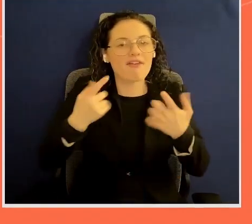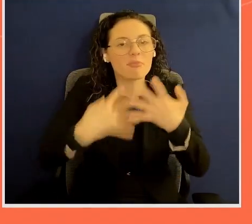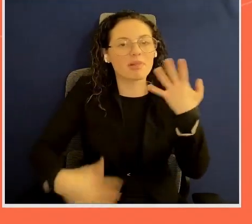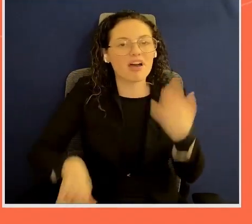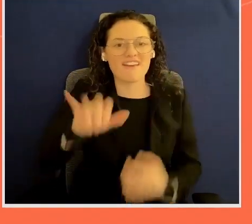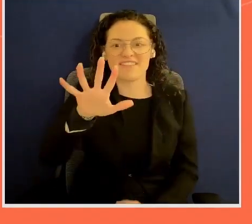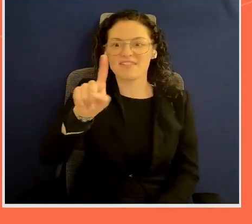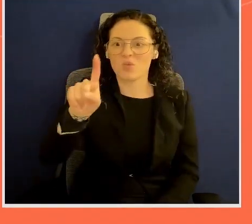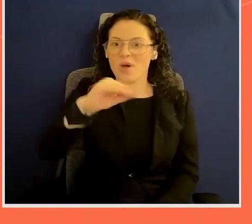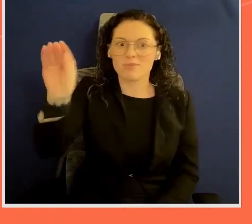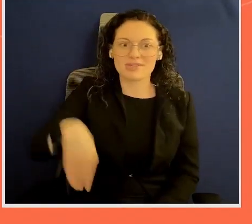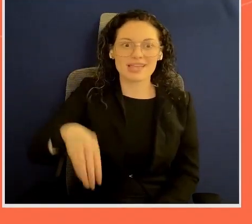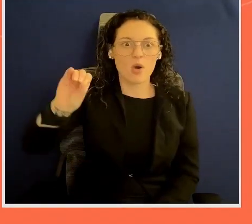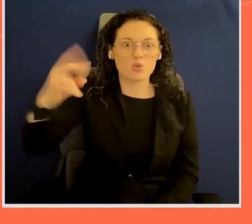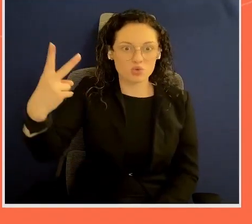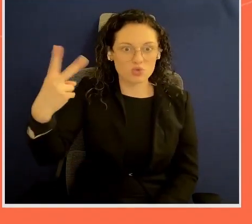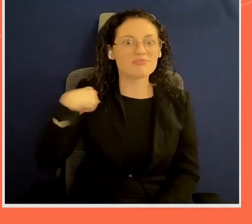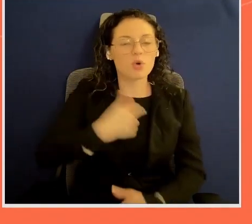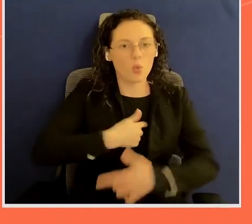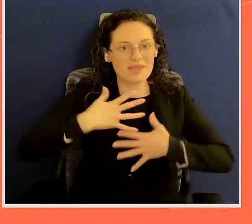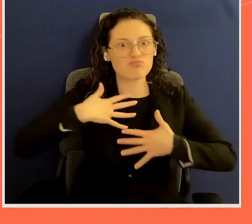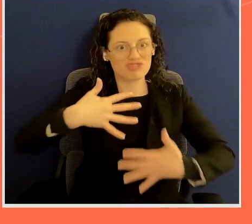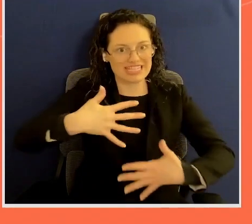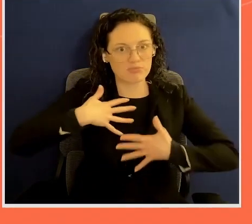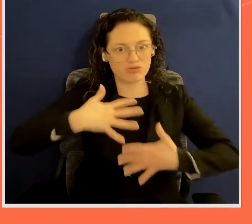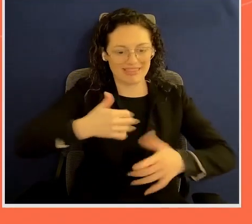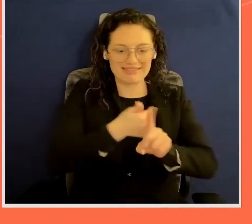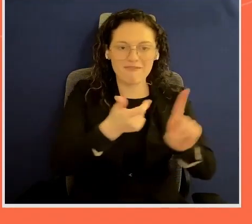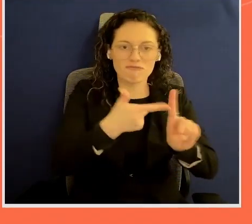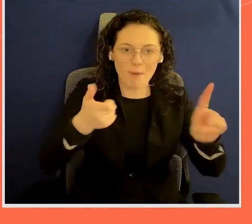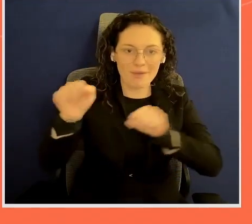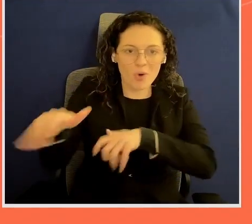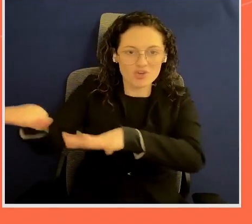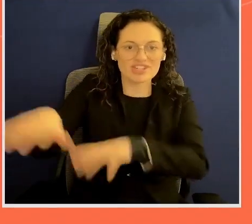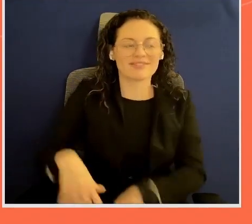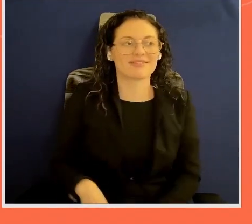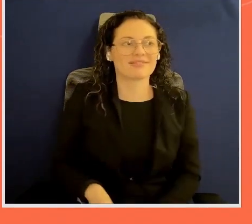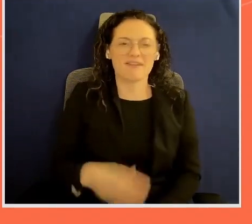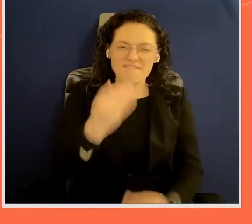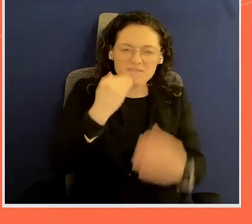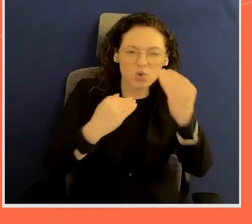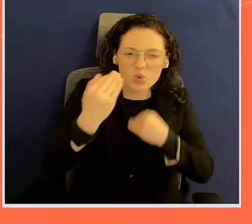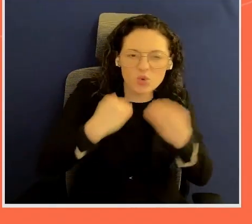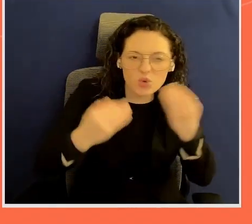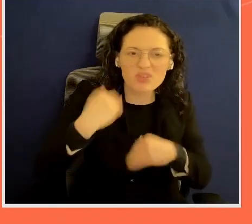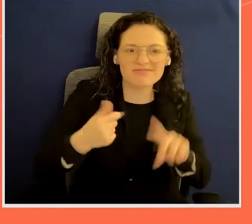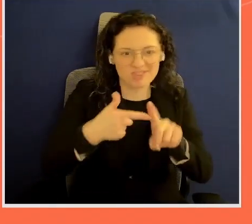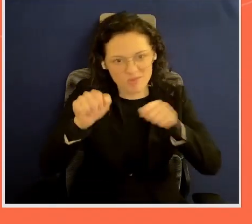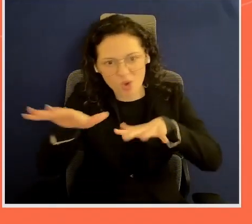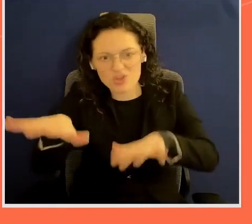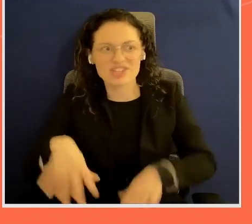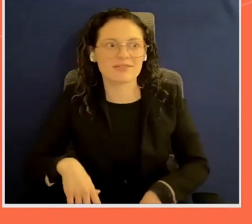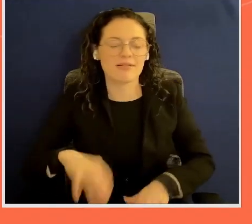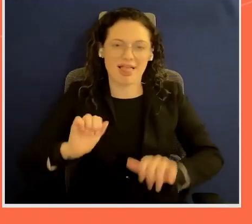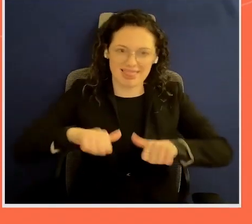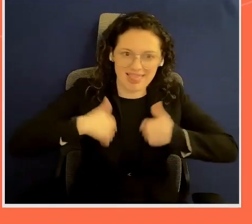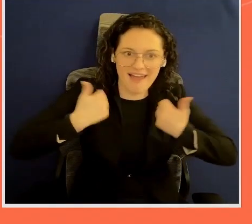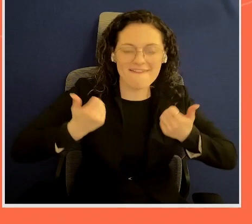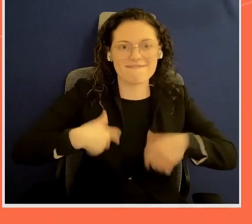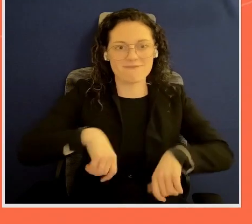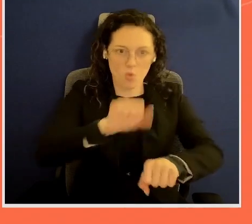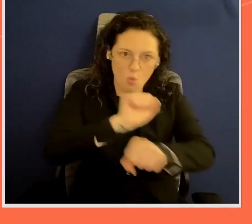the land and the sea is ingrained in our traditional system. This sense of duty as ocean stewards